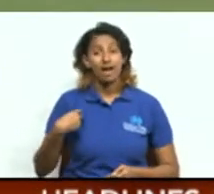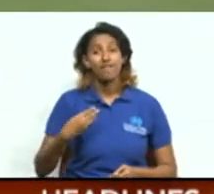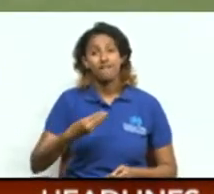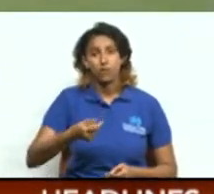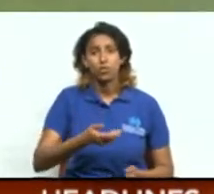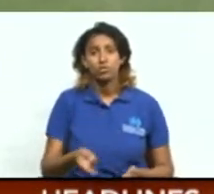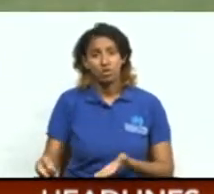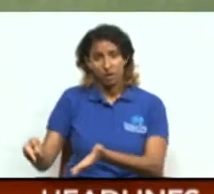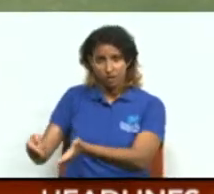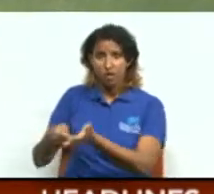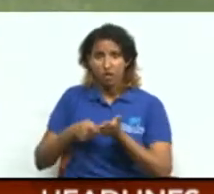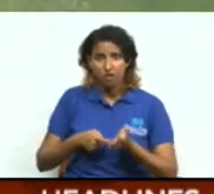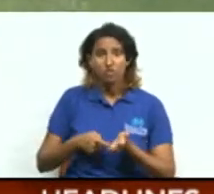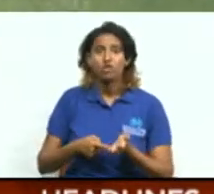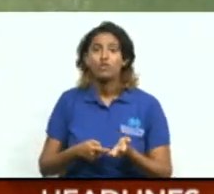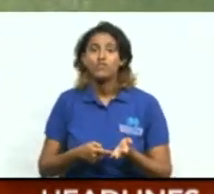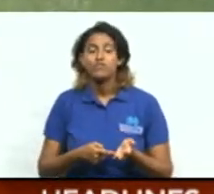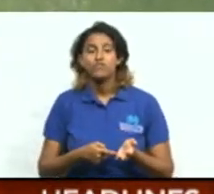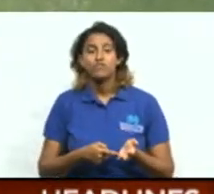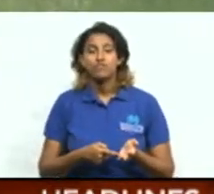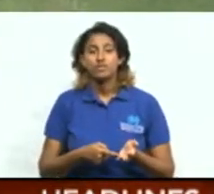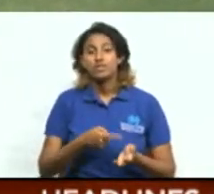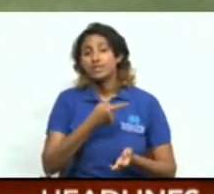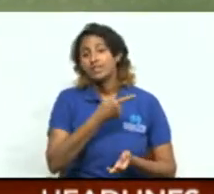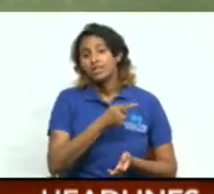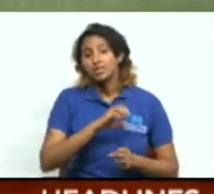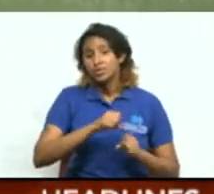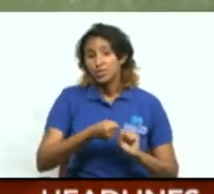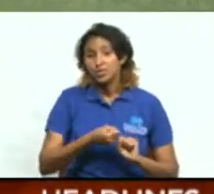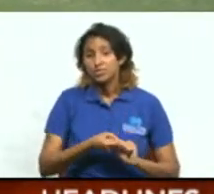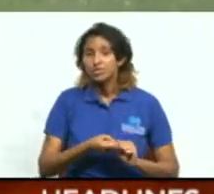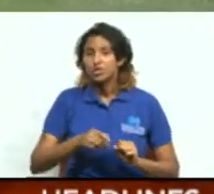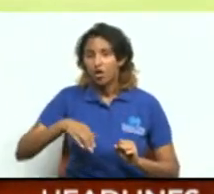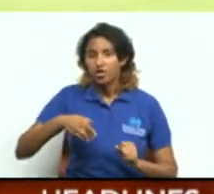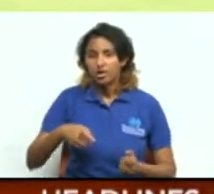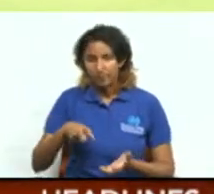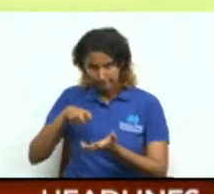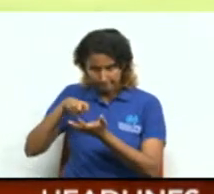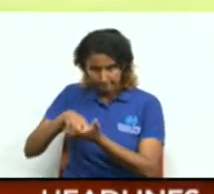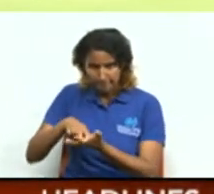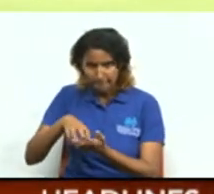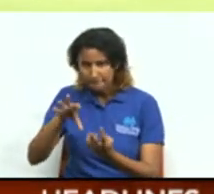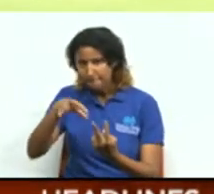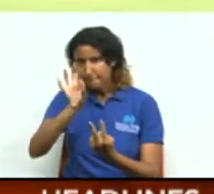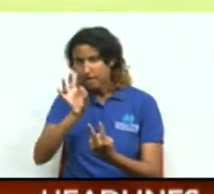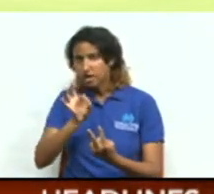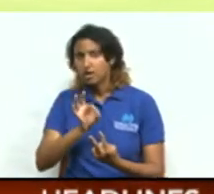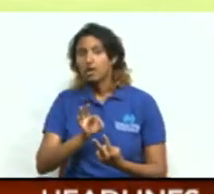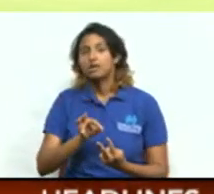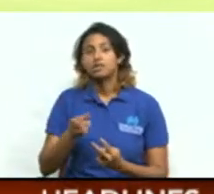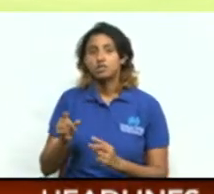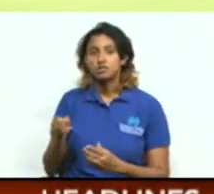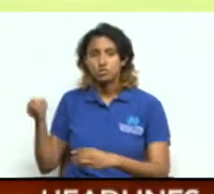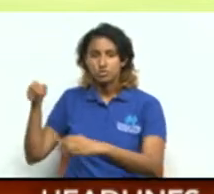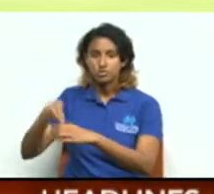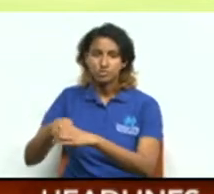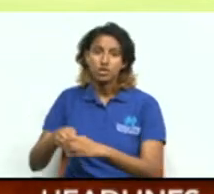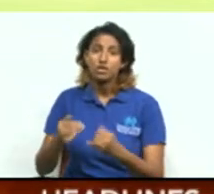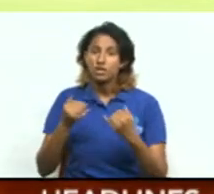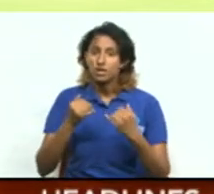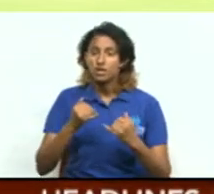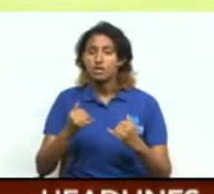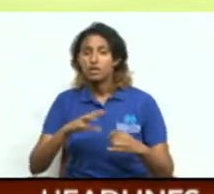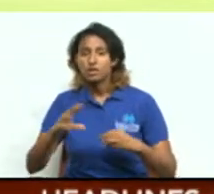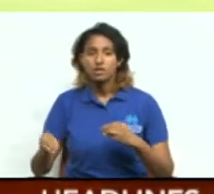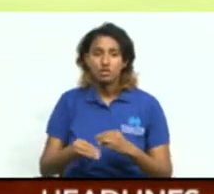best golf would only better his chances of committing to a top program. Additionally, he is now up to his best ever world amateur ranking